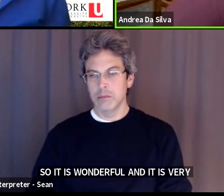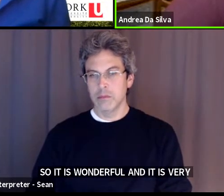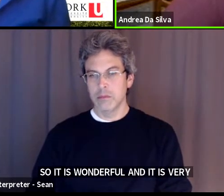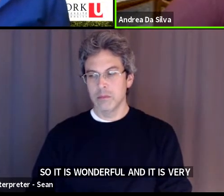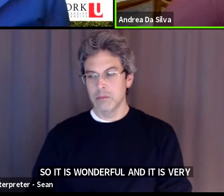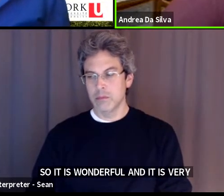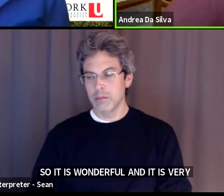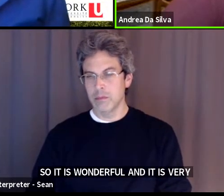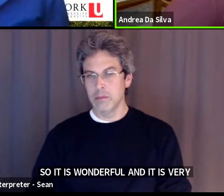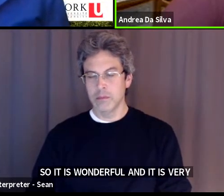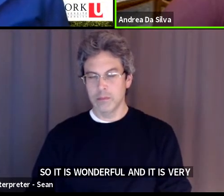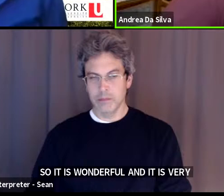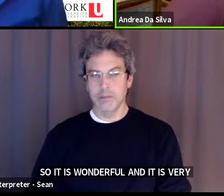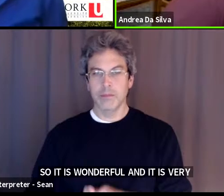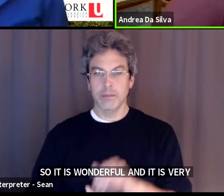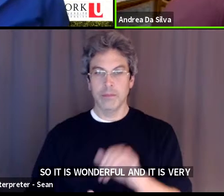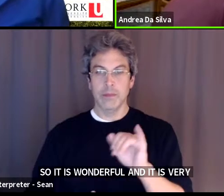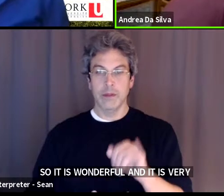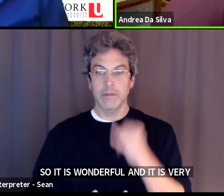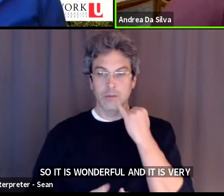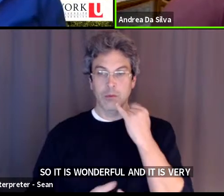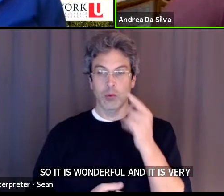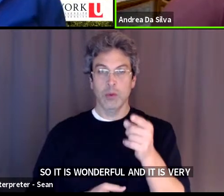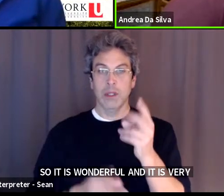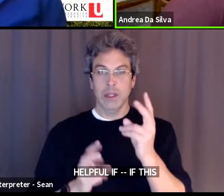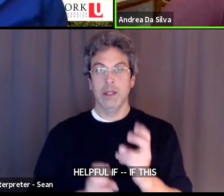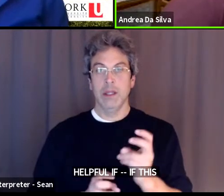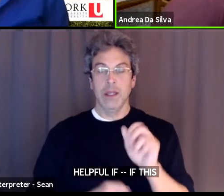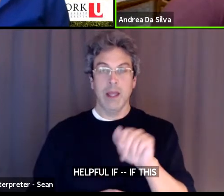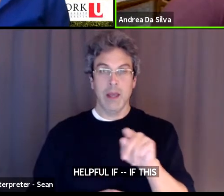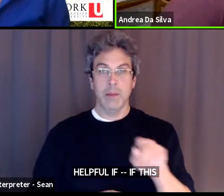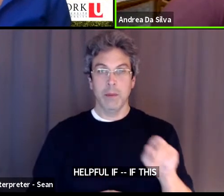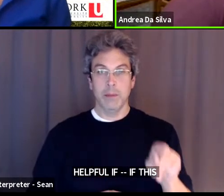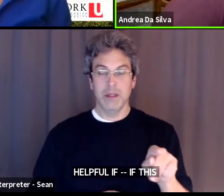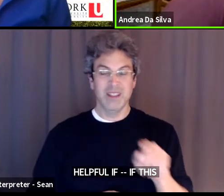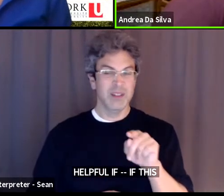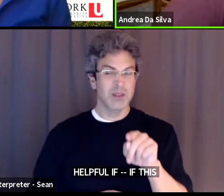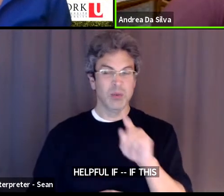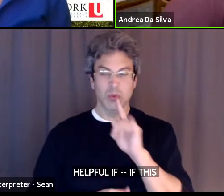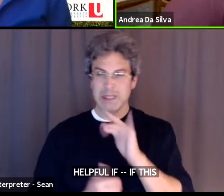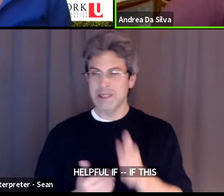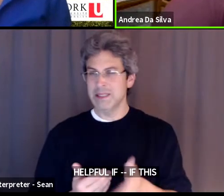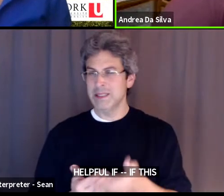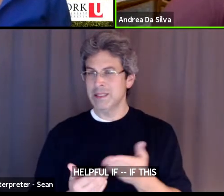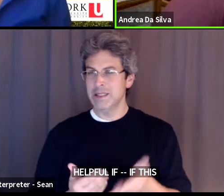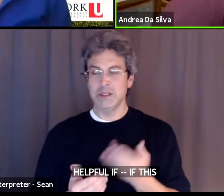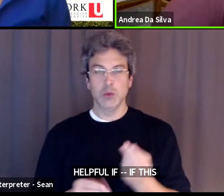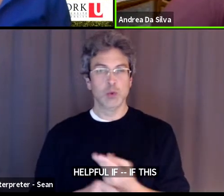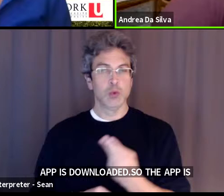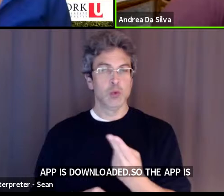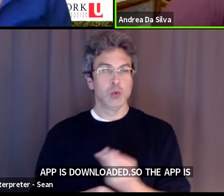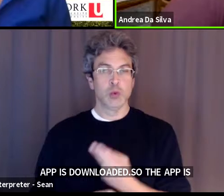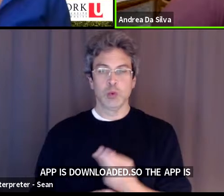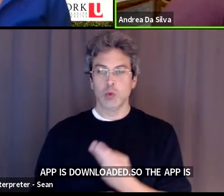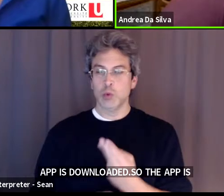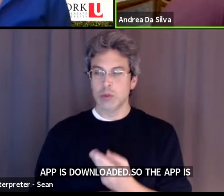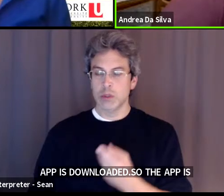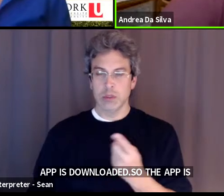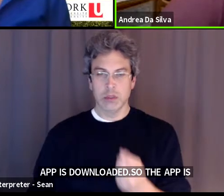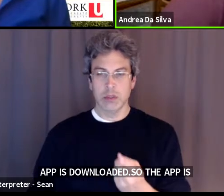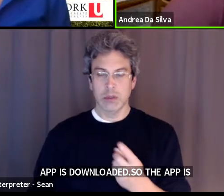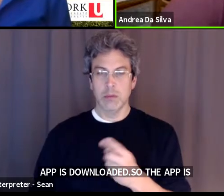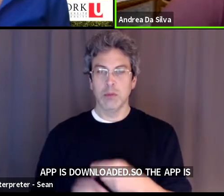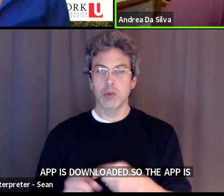this app is downloaded. So the app is easy to use and safe, but you have to have a